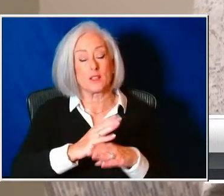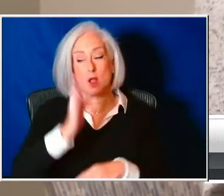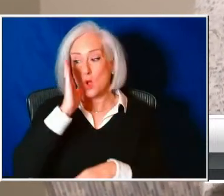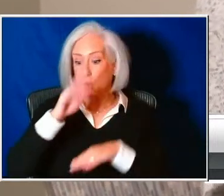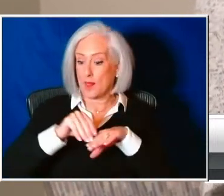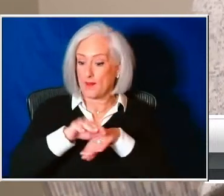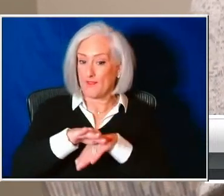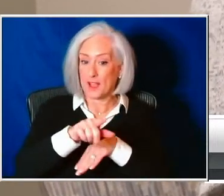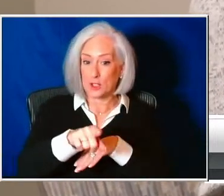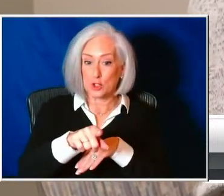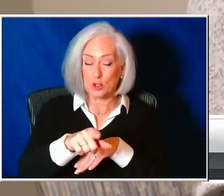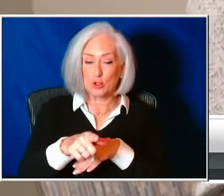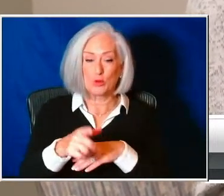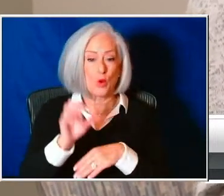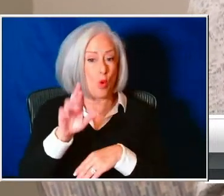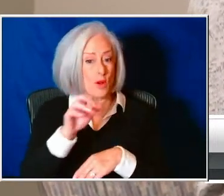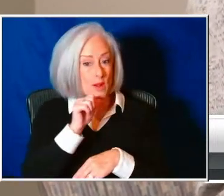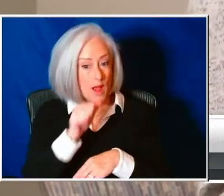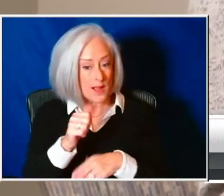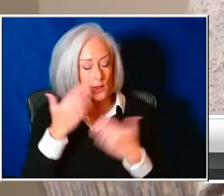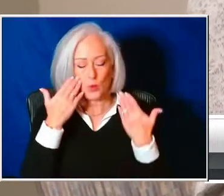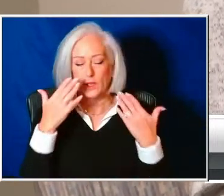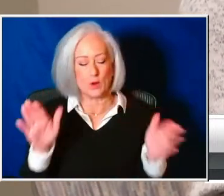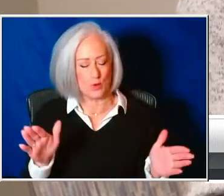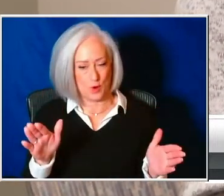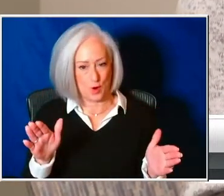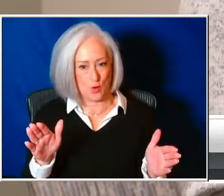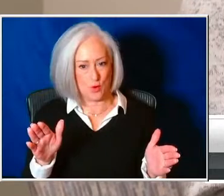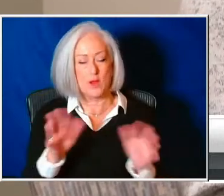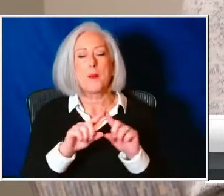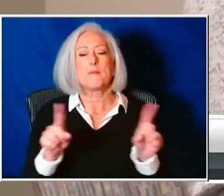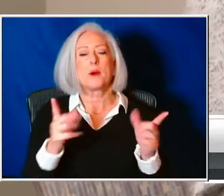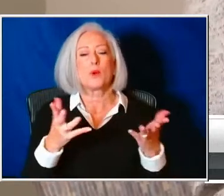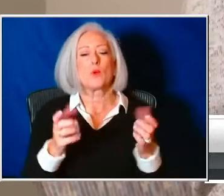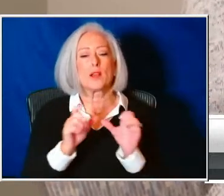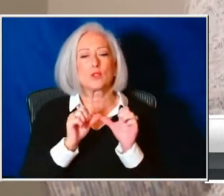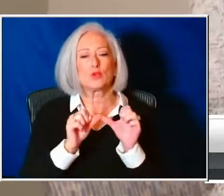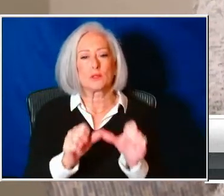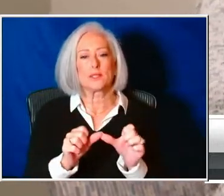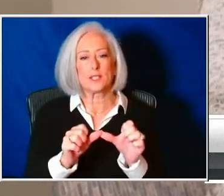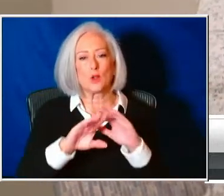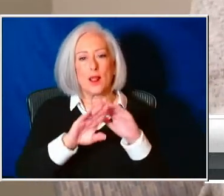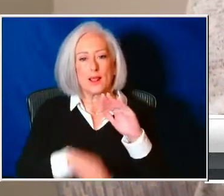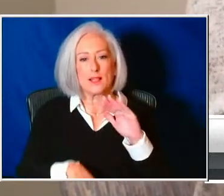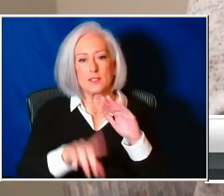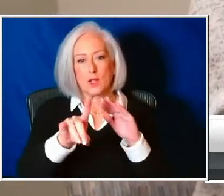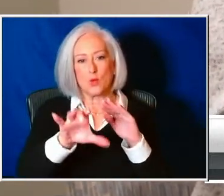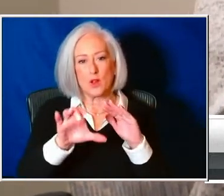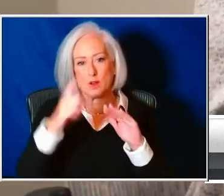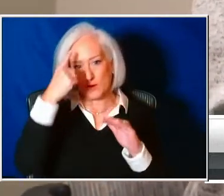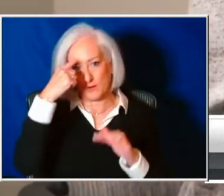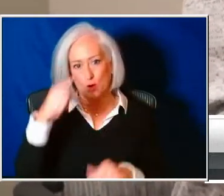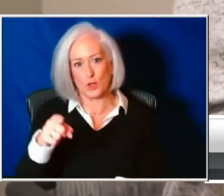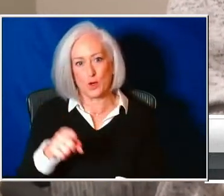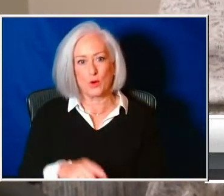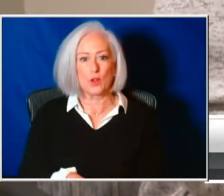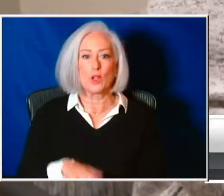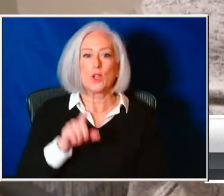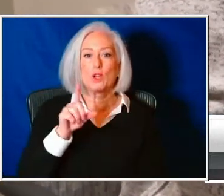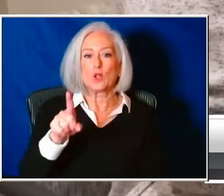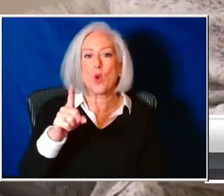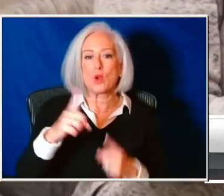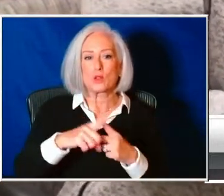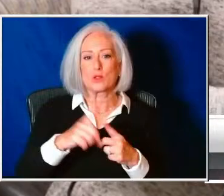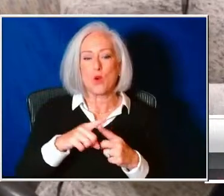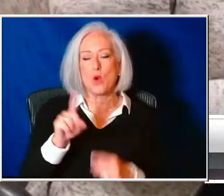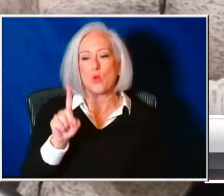it's certainly something that we would want to recommend that you keep at 100 or less for you. And my score is? And yours at 145. Yeah,